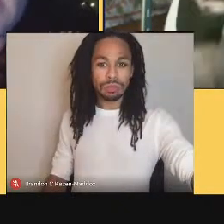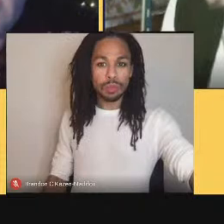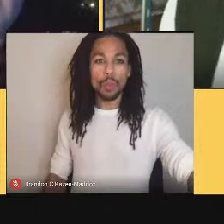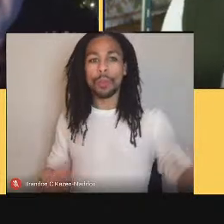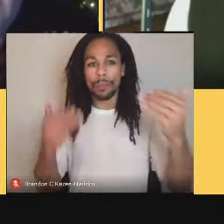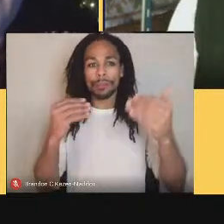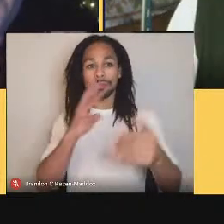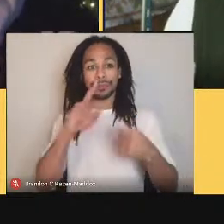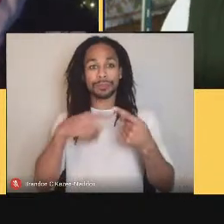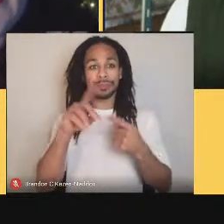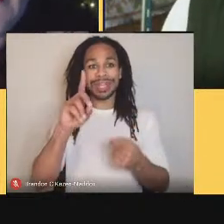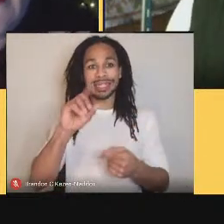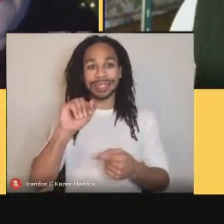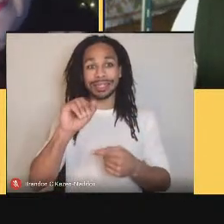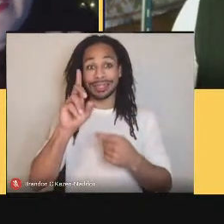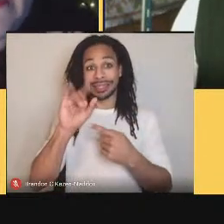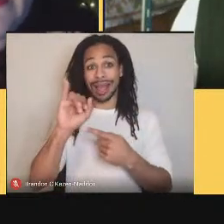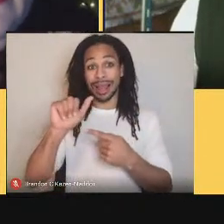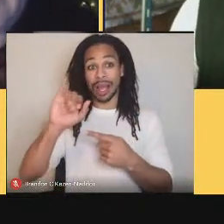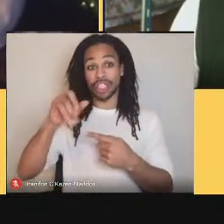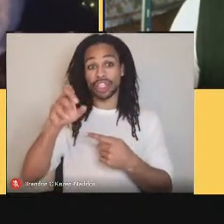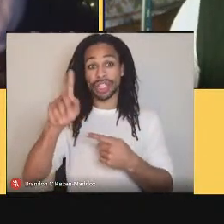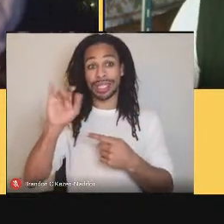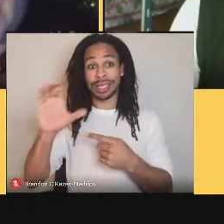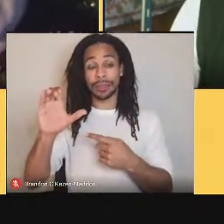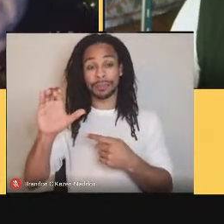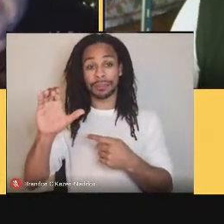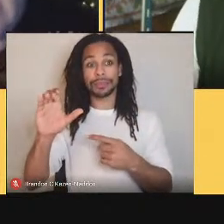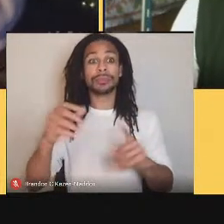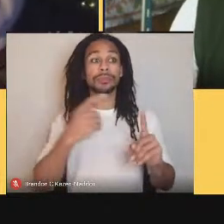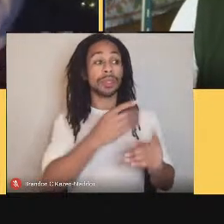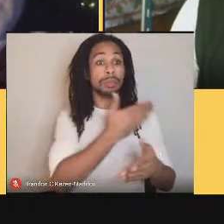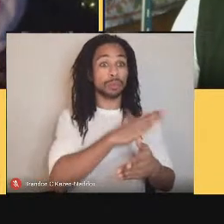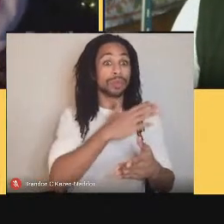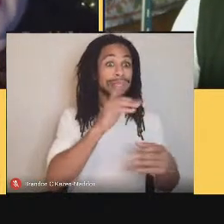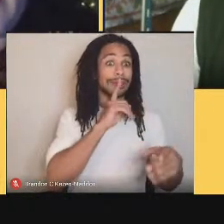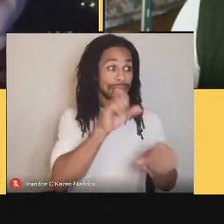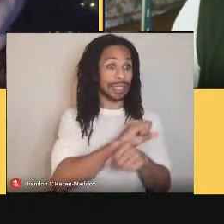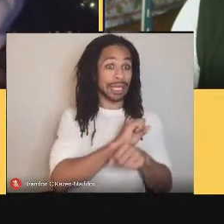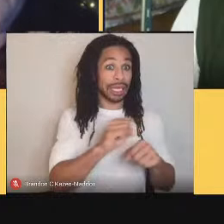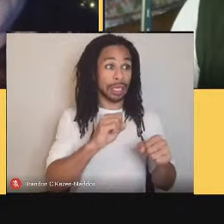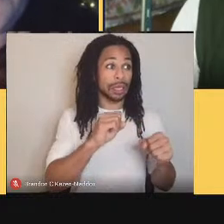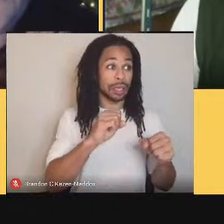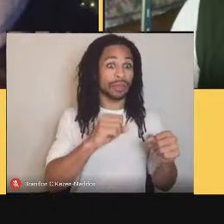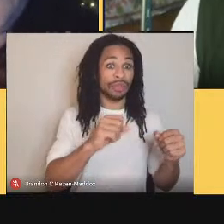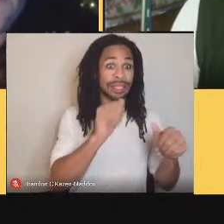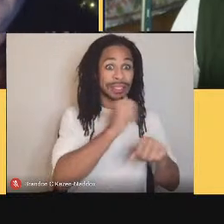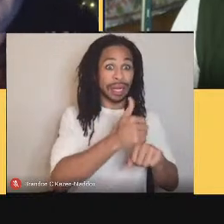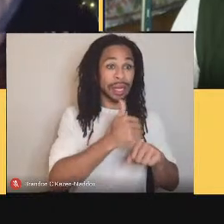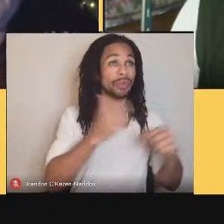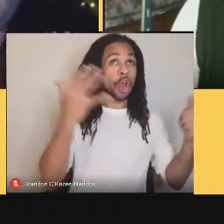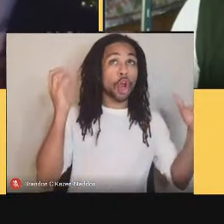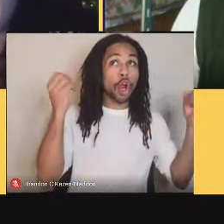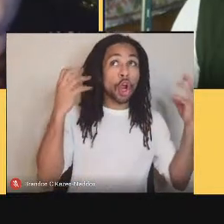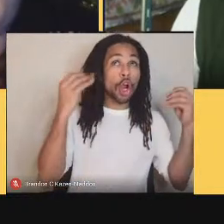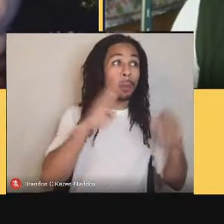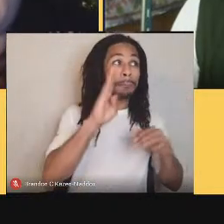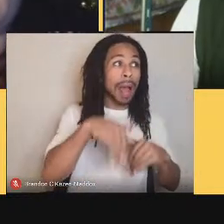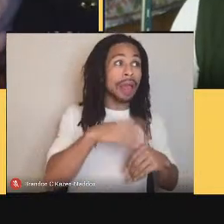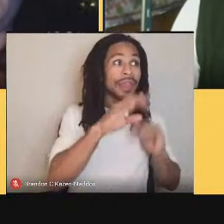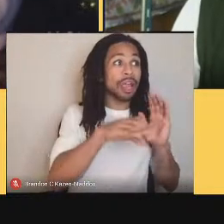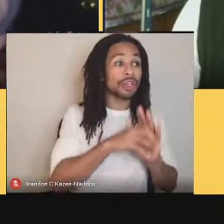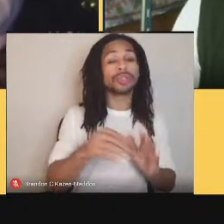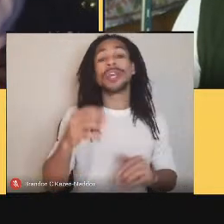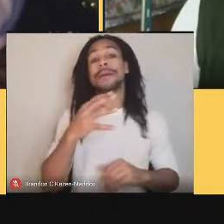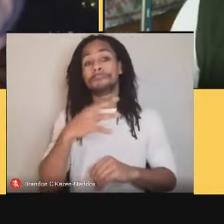words, music playing that is actually playing in the setting and heard by the characters versus music that underscores action and